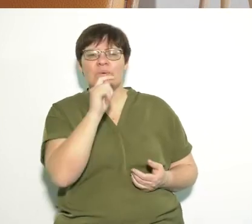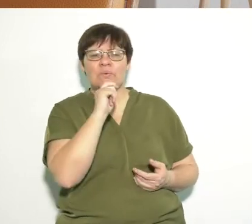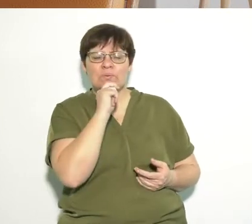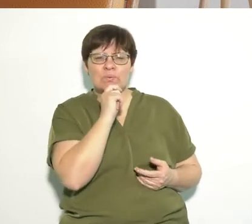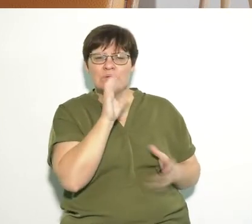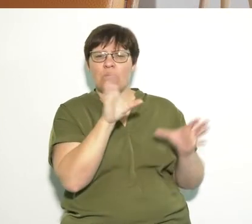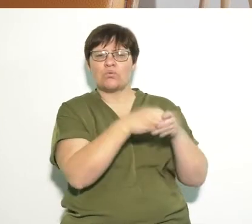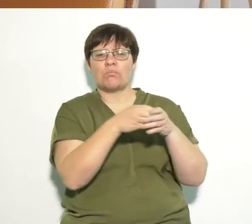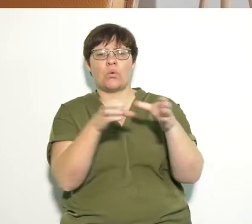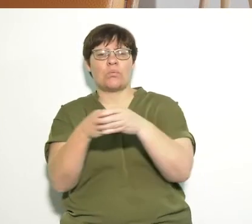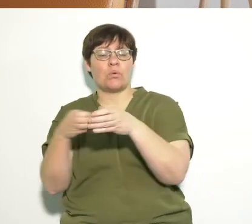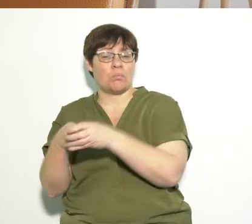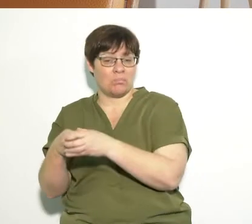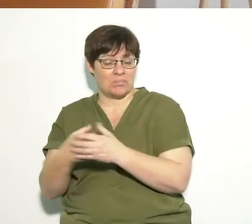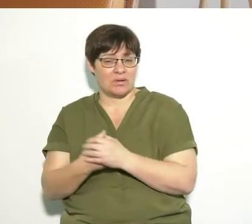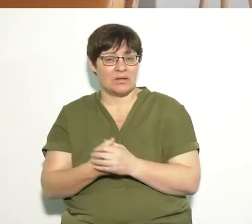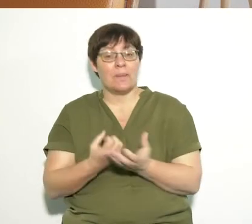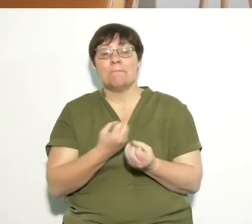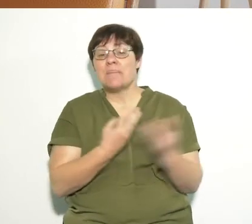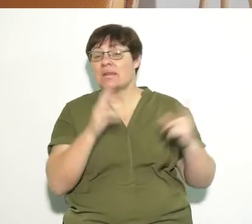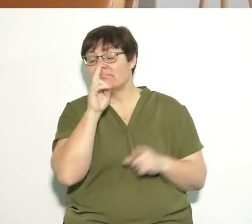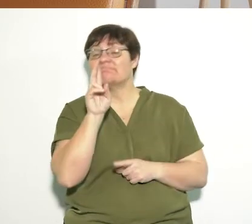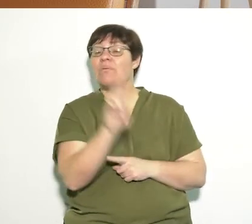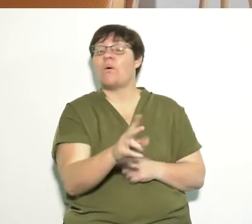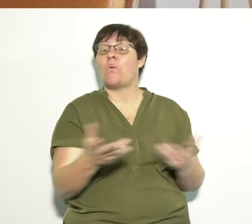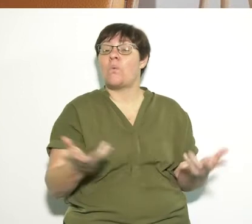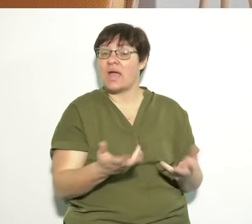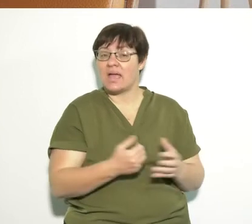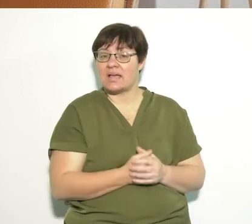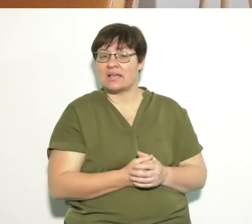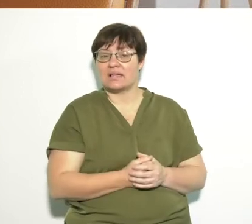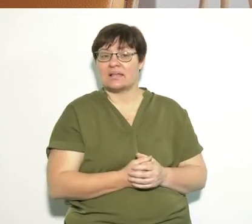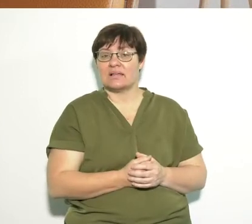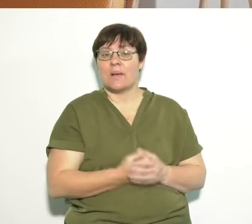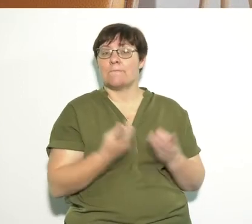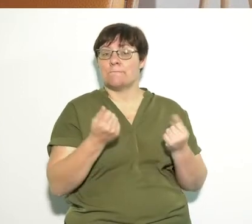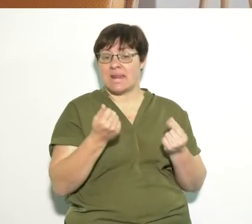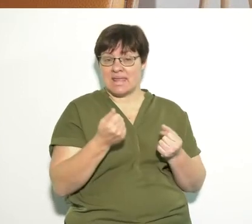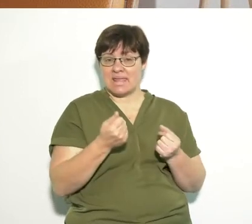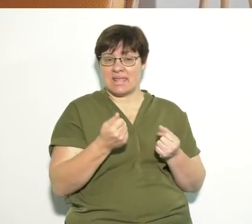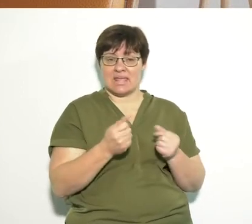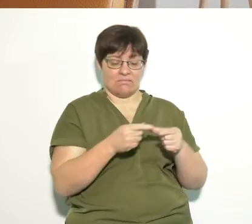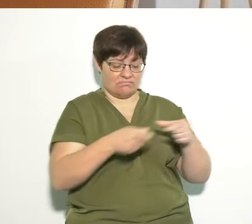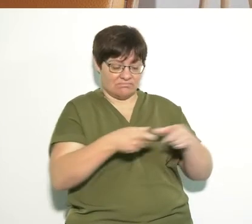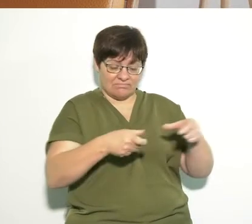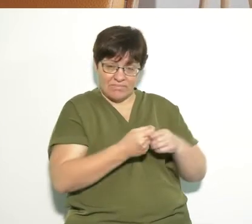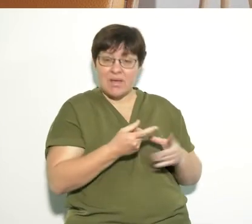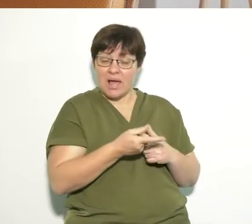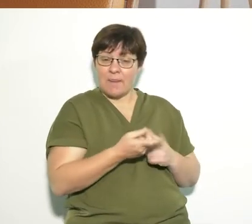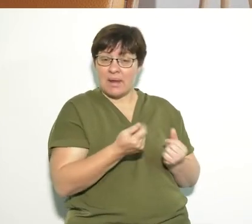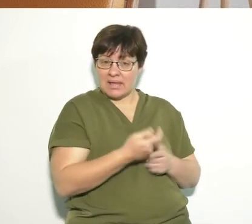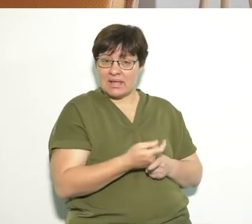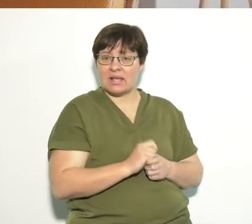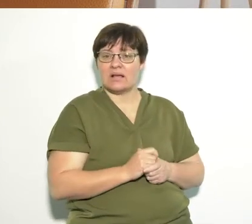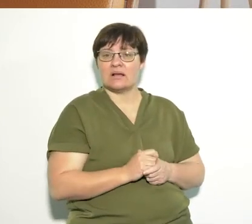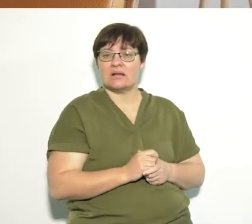someone else using bundles? And often enough, we will use bundles, for example, when we talk about money. And we say, right, instead of